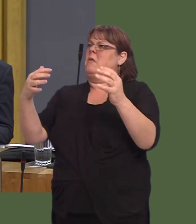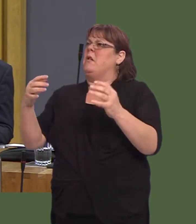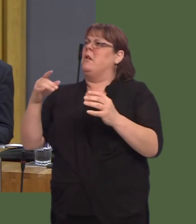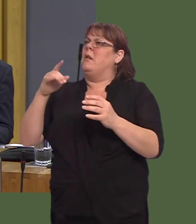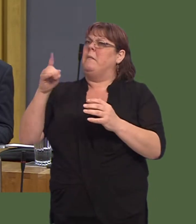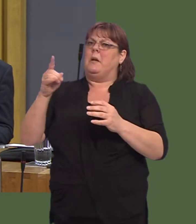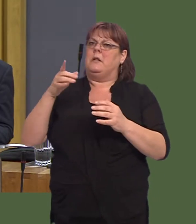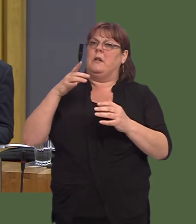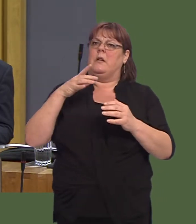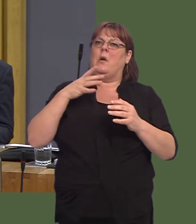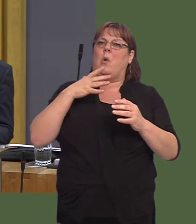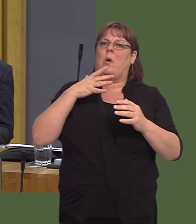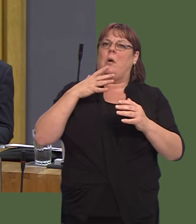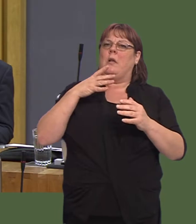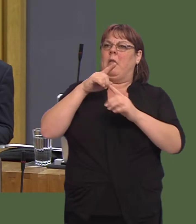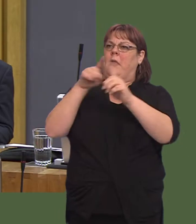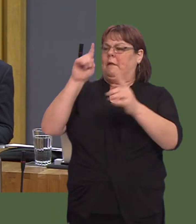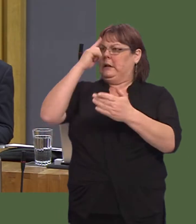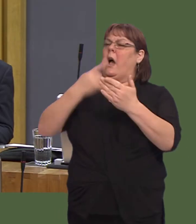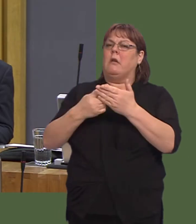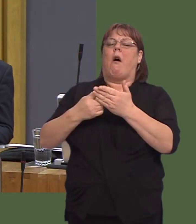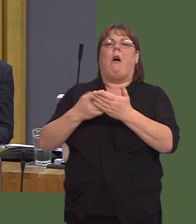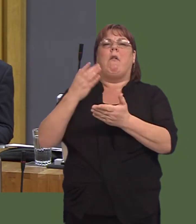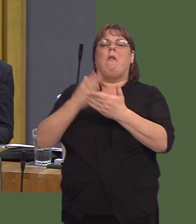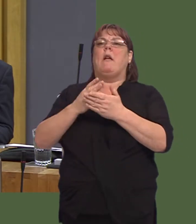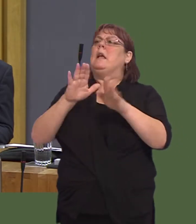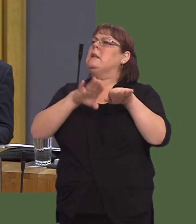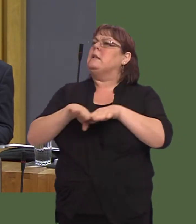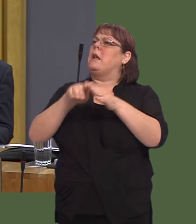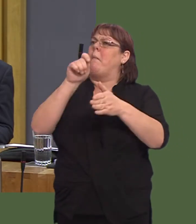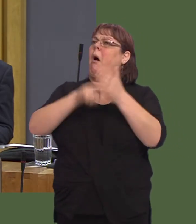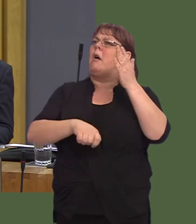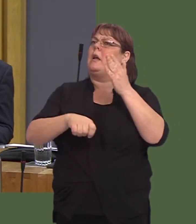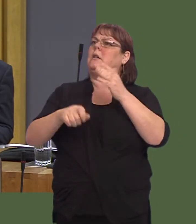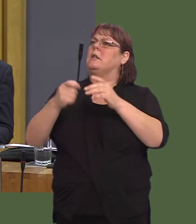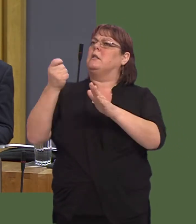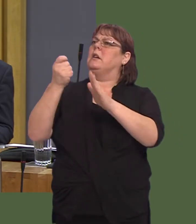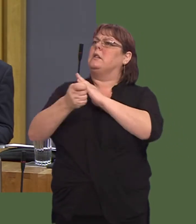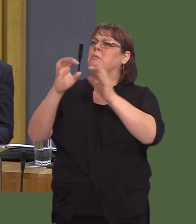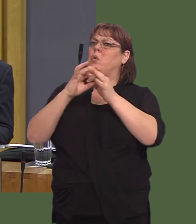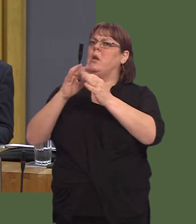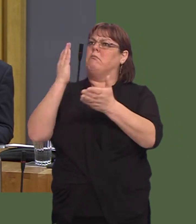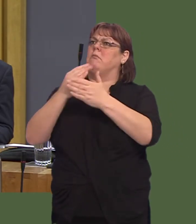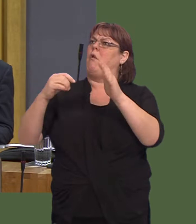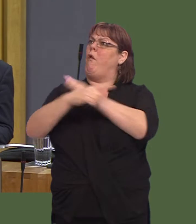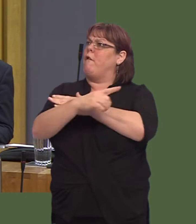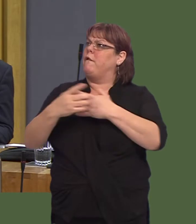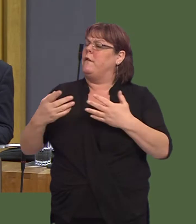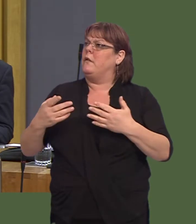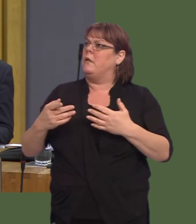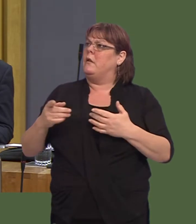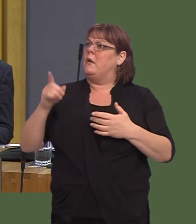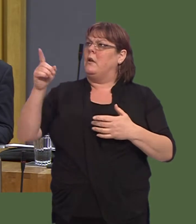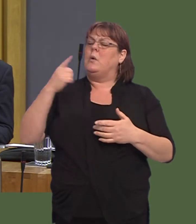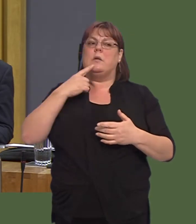built over leaving the single market and the customs union. Now, you've said that if a distinct deal is offered to another UK